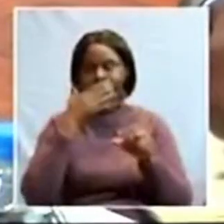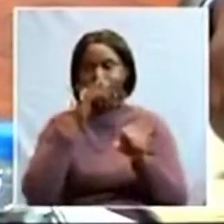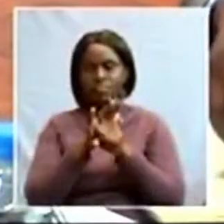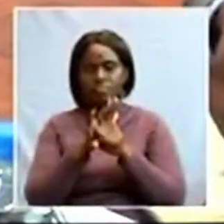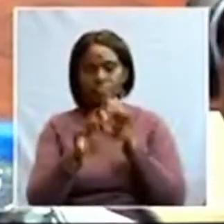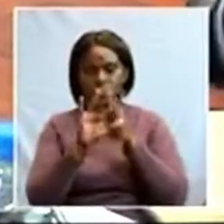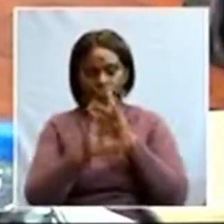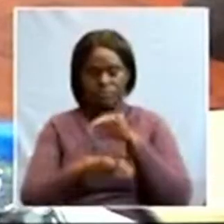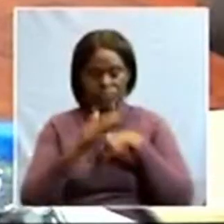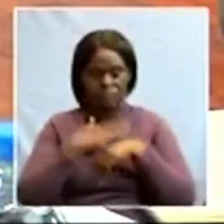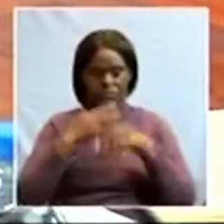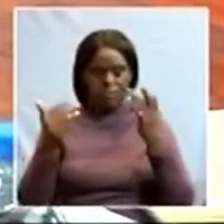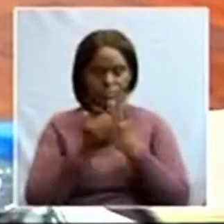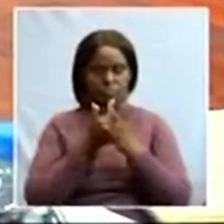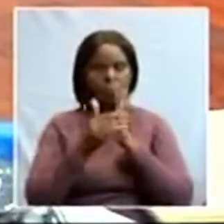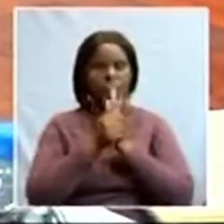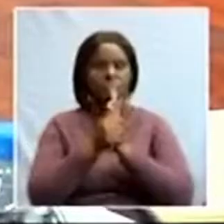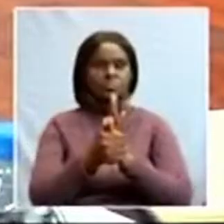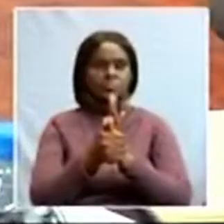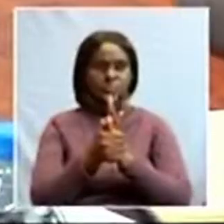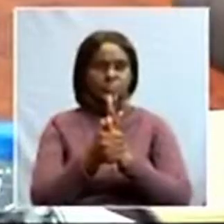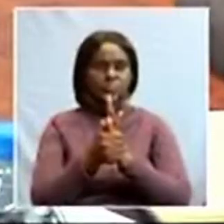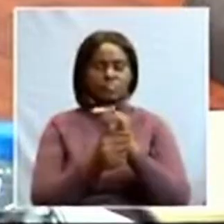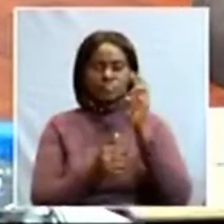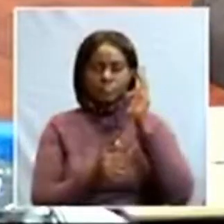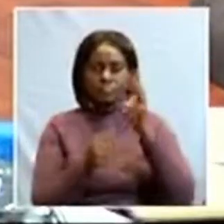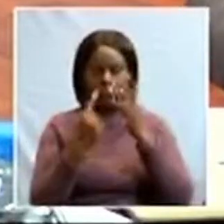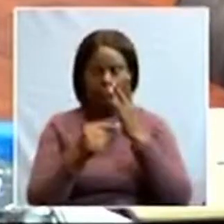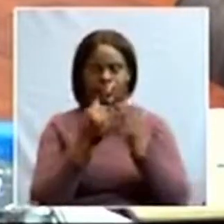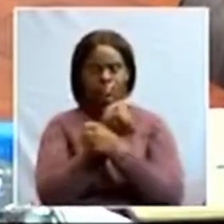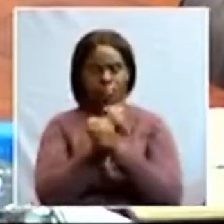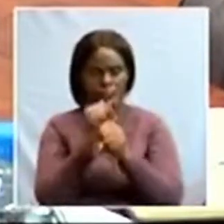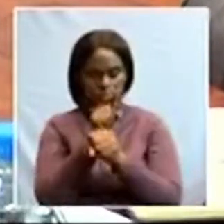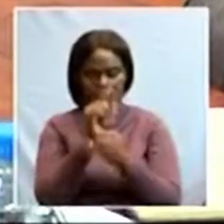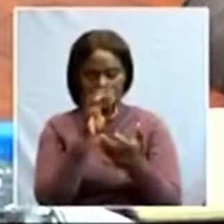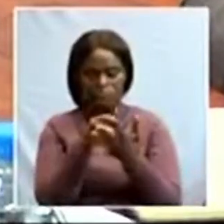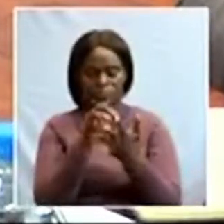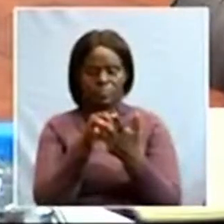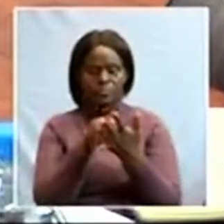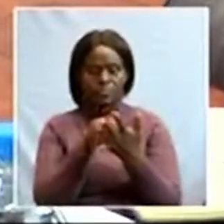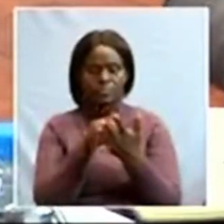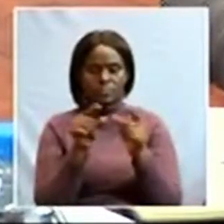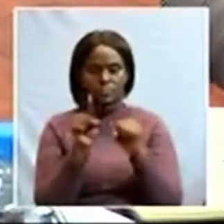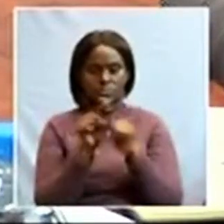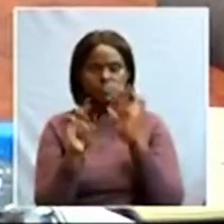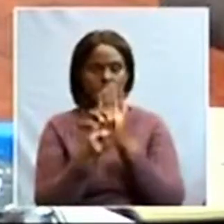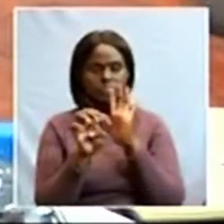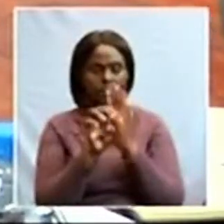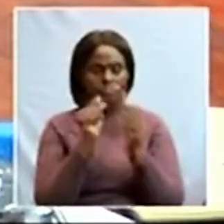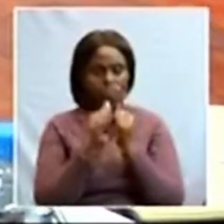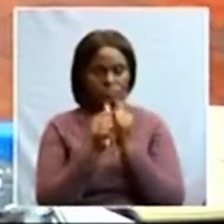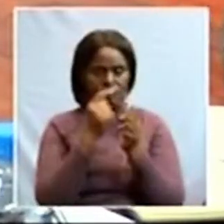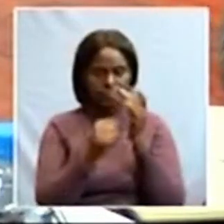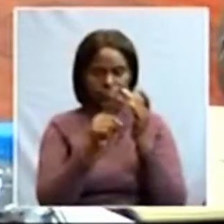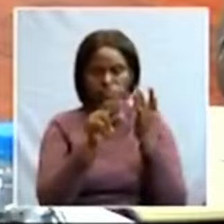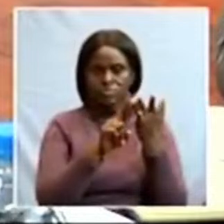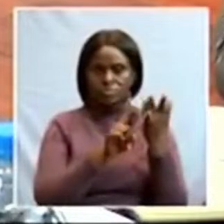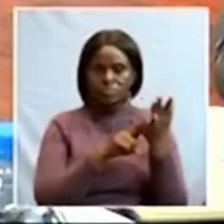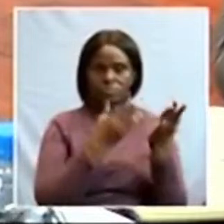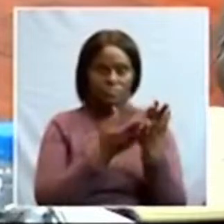under my new leadership that we are going to address such matters such as these which are being reported